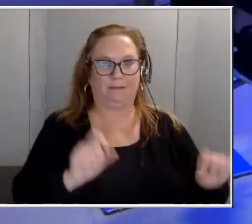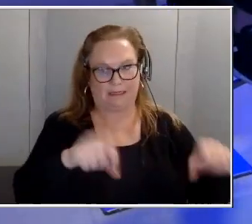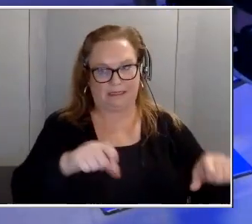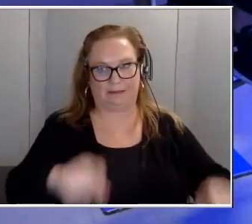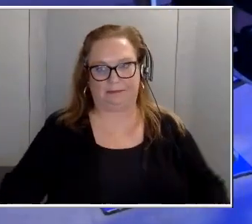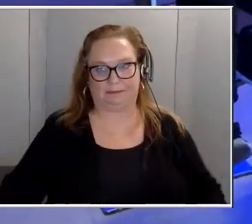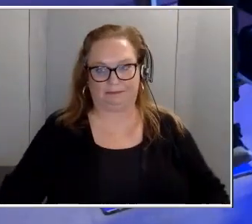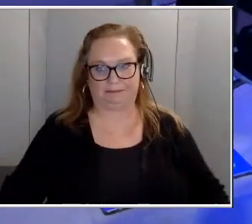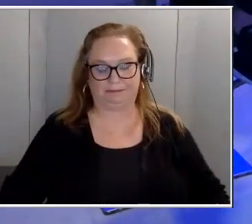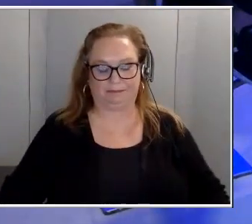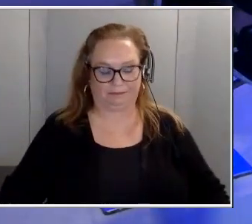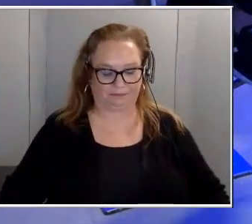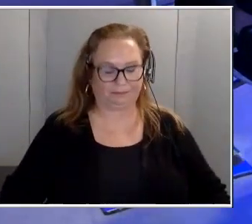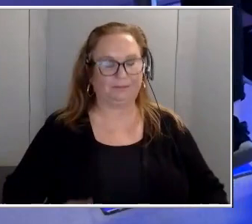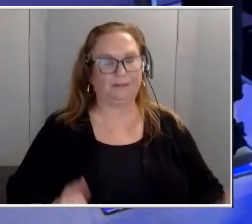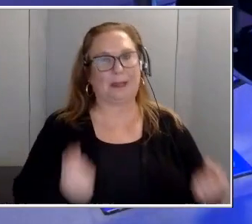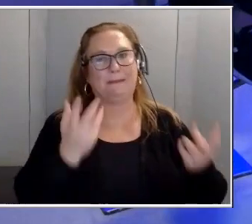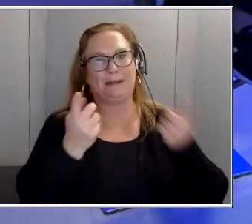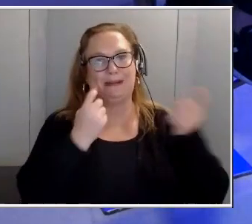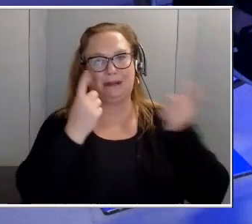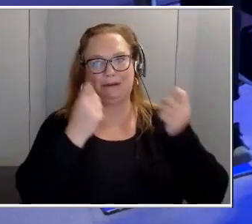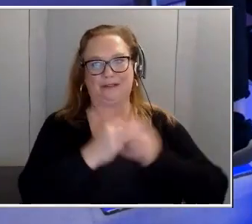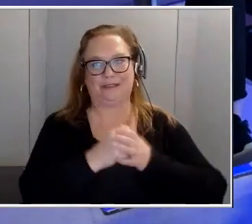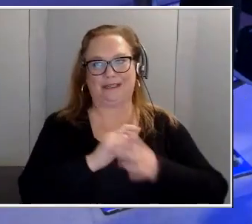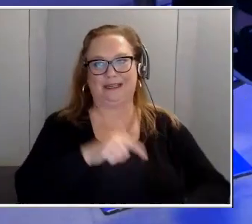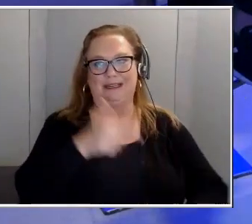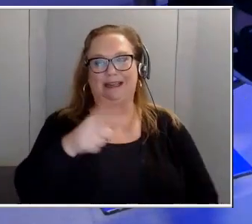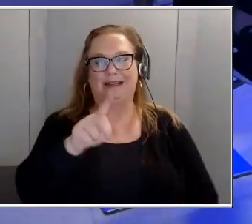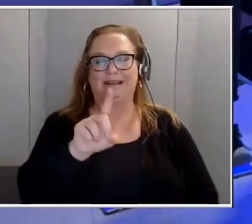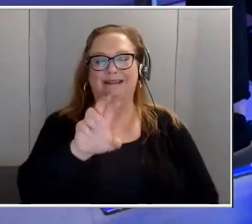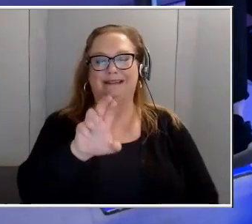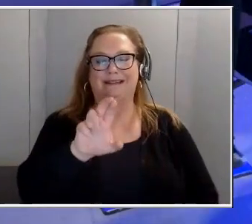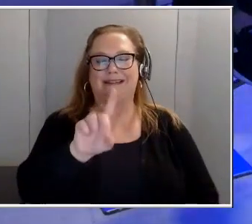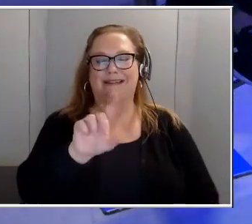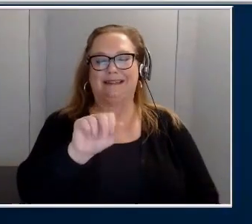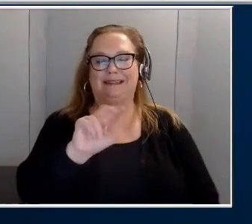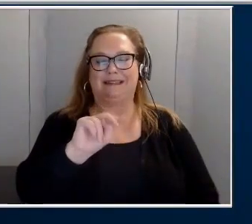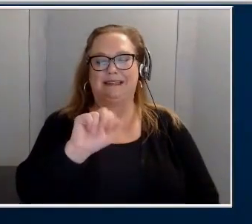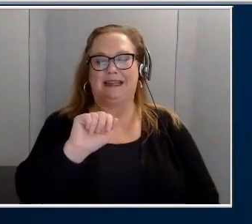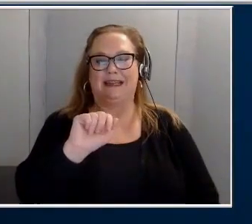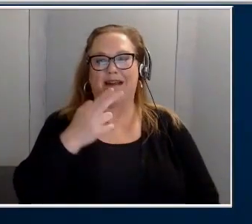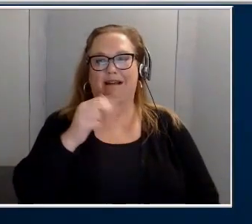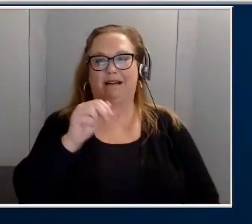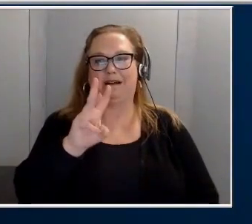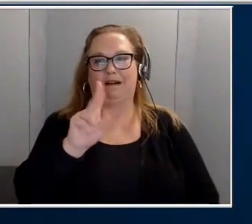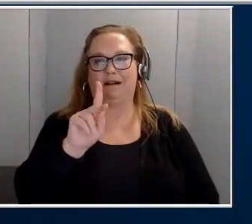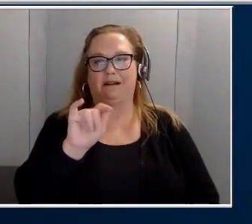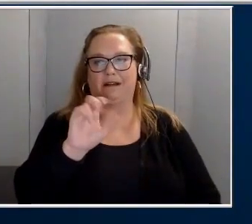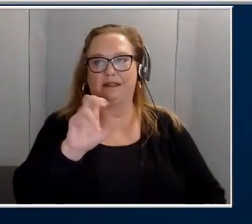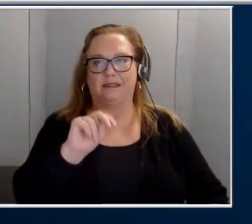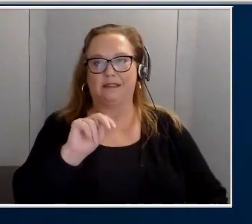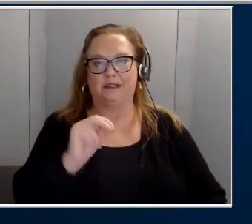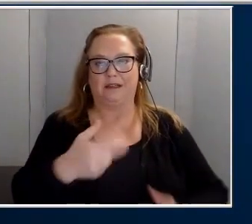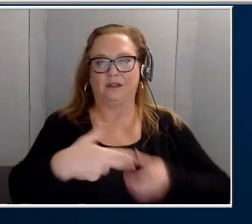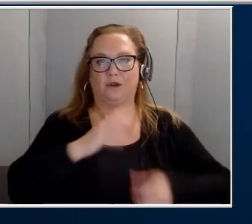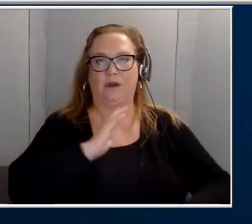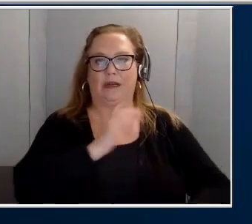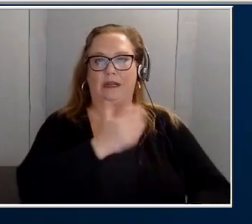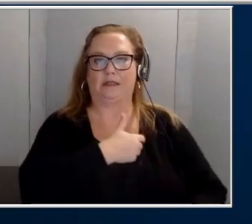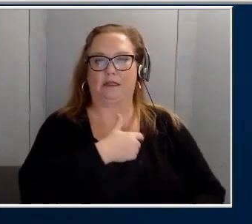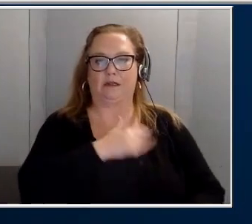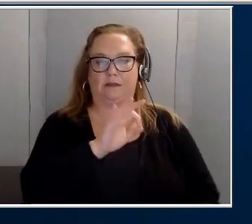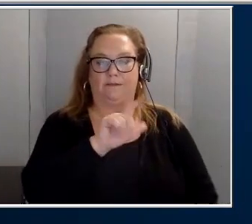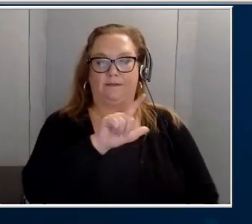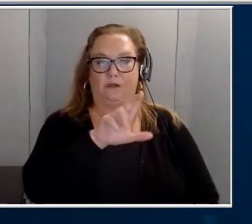Okay. So many more questions, but let's turn to Dr. Dana Hawkinson, Medical Director of Infection Prevention and Control. Yeah. Joining us, we've got some flu numbers